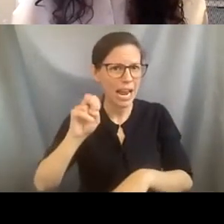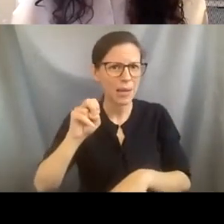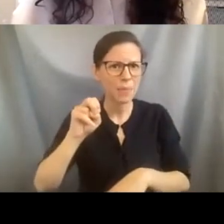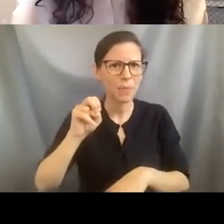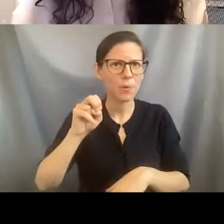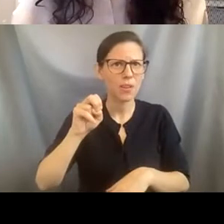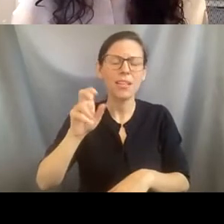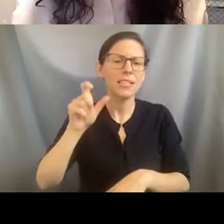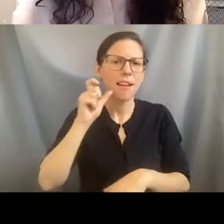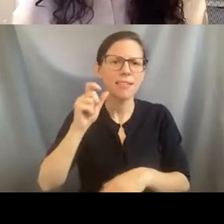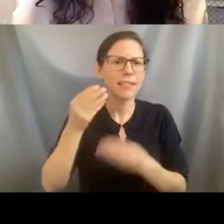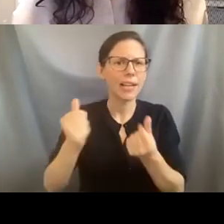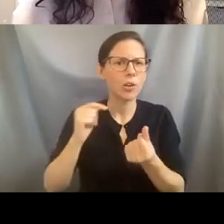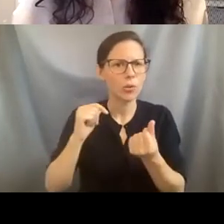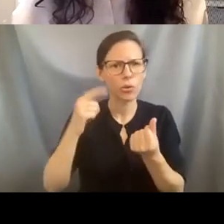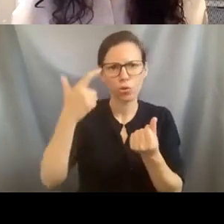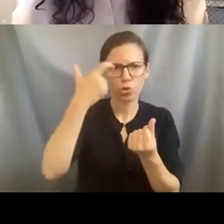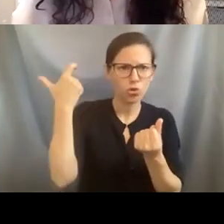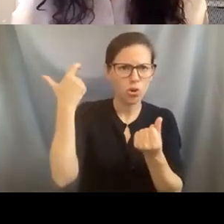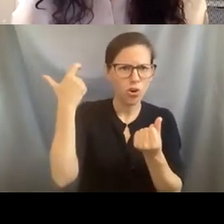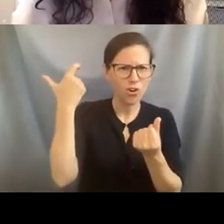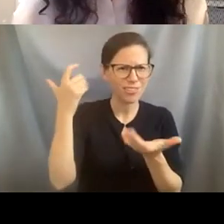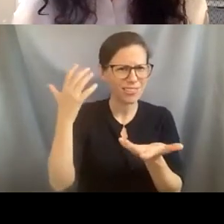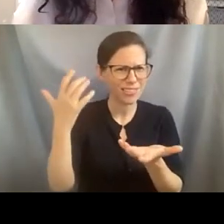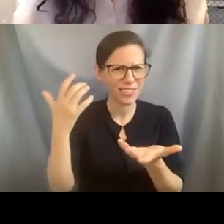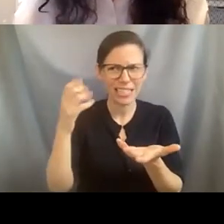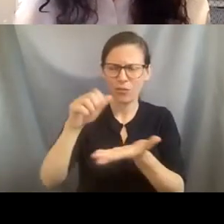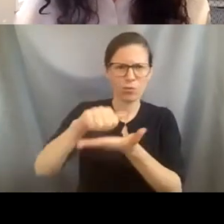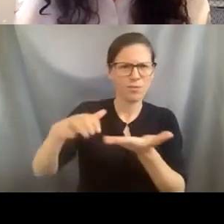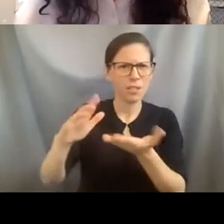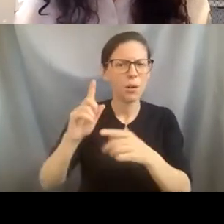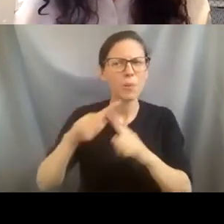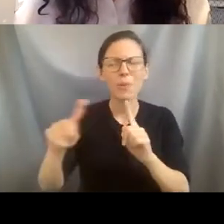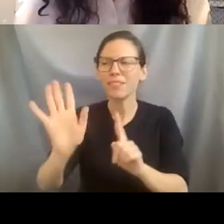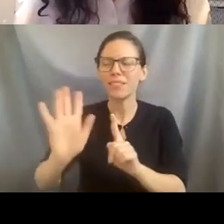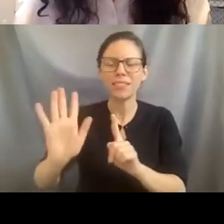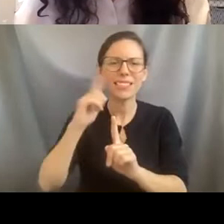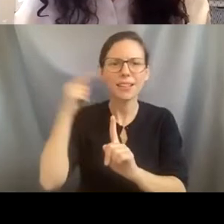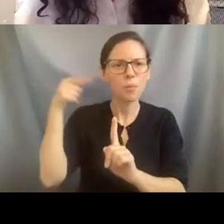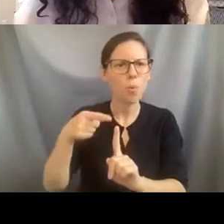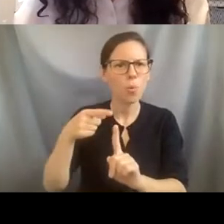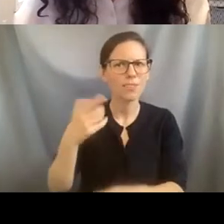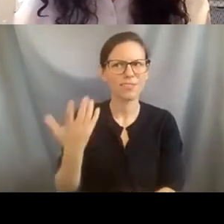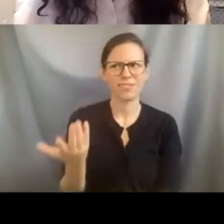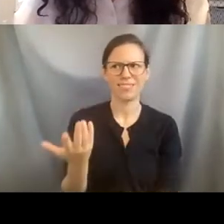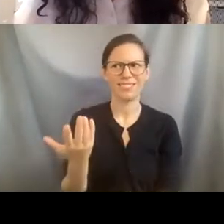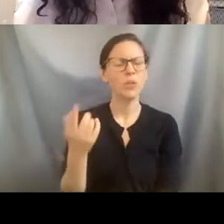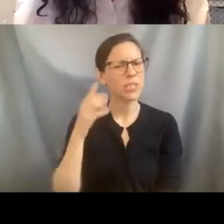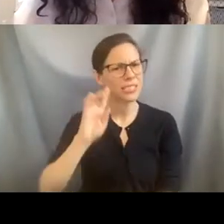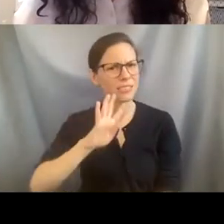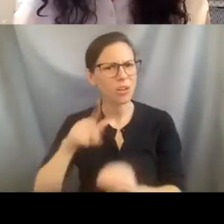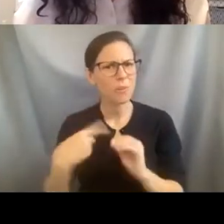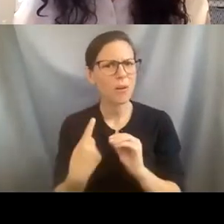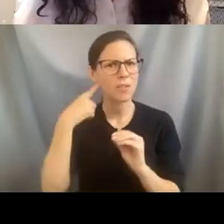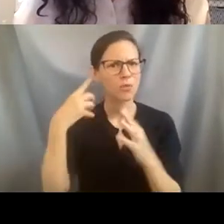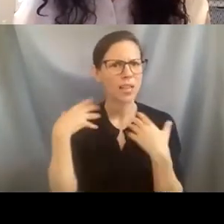But we're talking about raising awareness to mental health. How can we raise awareness to mental health issues if we're not focused on what is